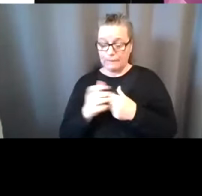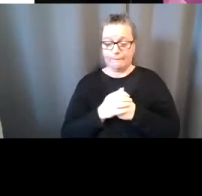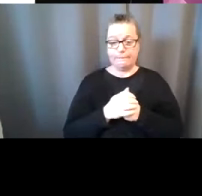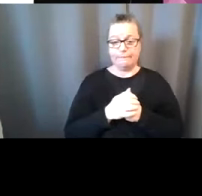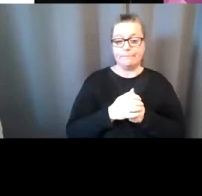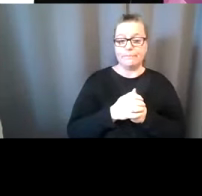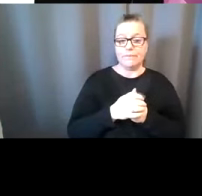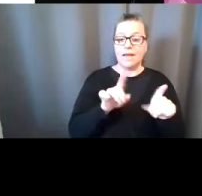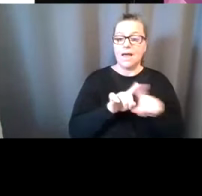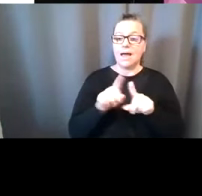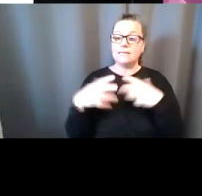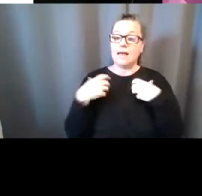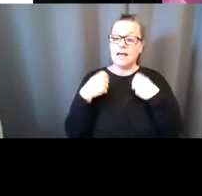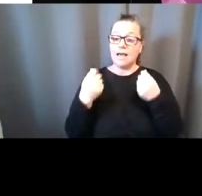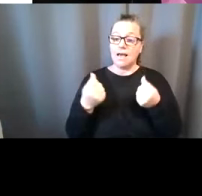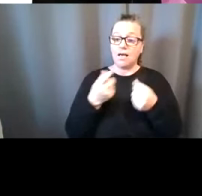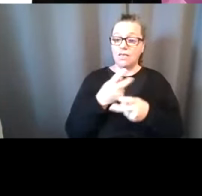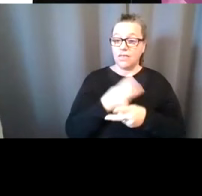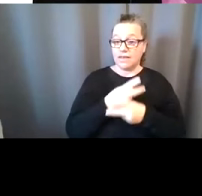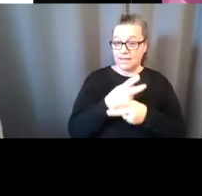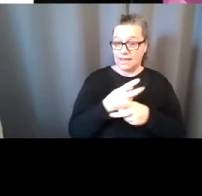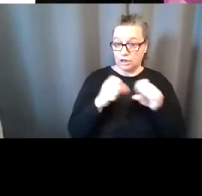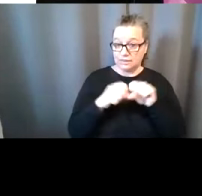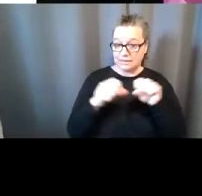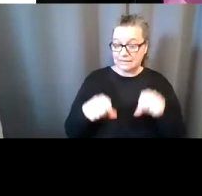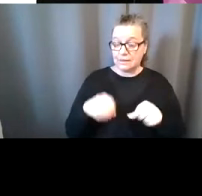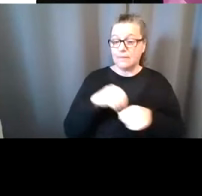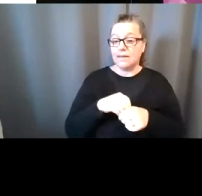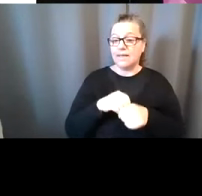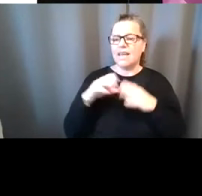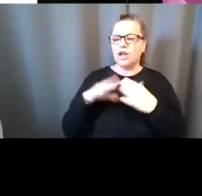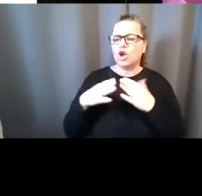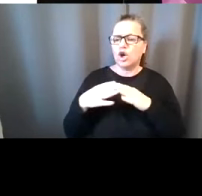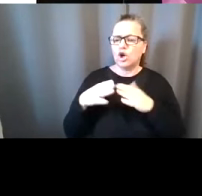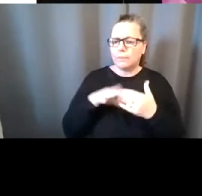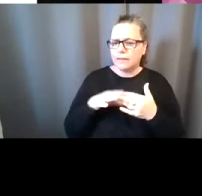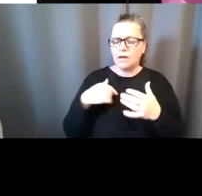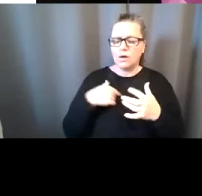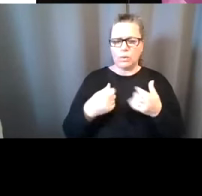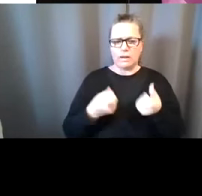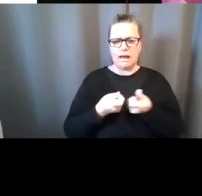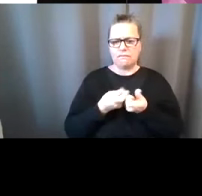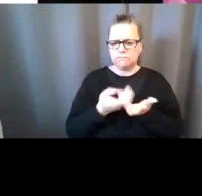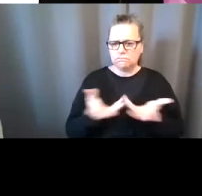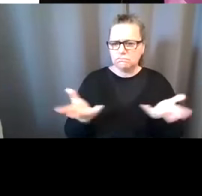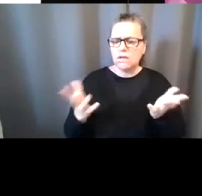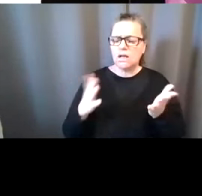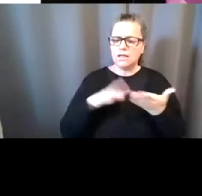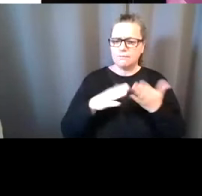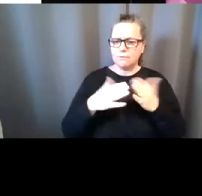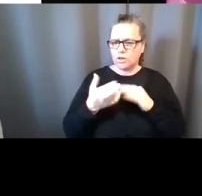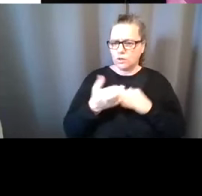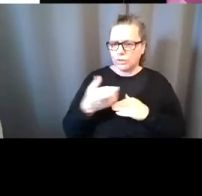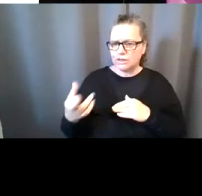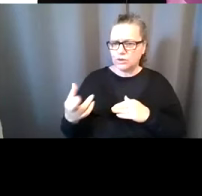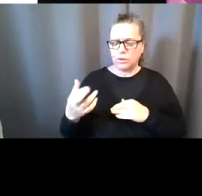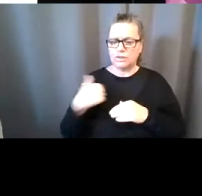As a healthcare system, in an urban setting, we have a plethora of community resources that we're not leveraging when we're doing our